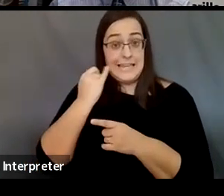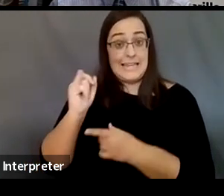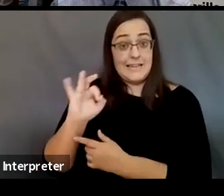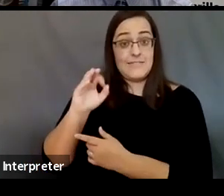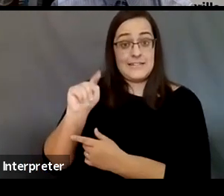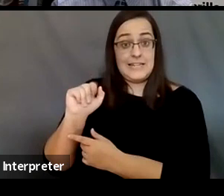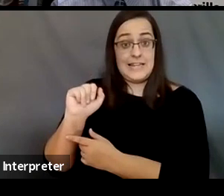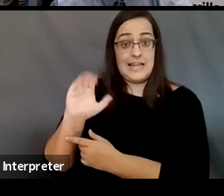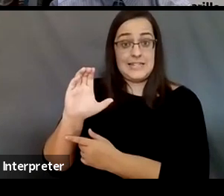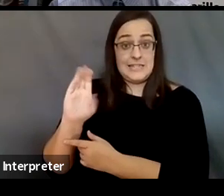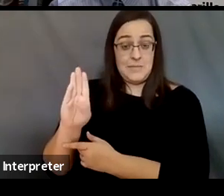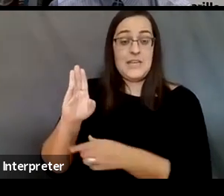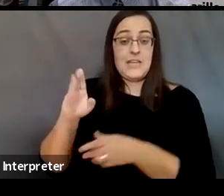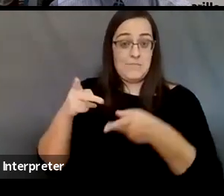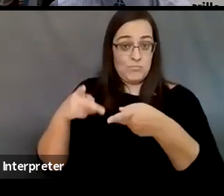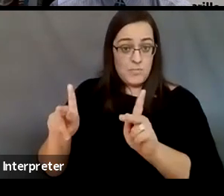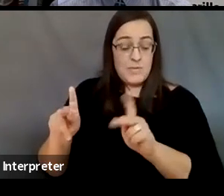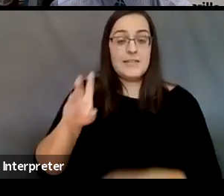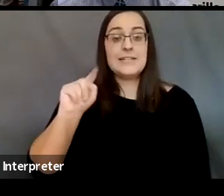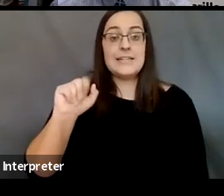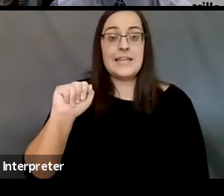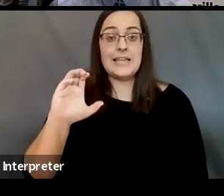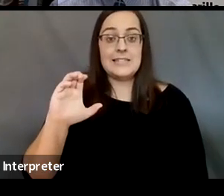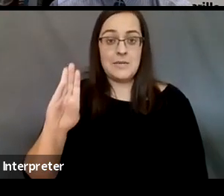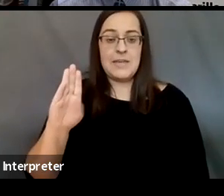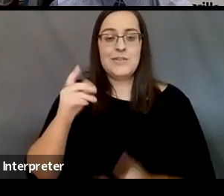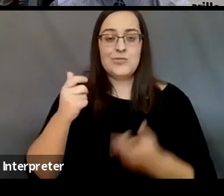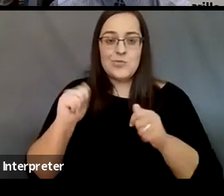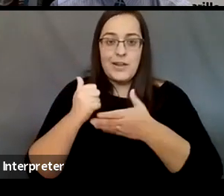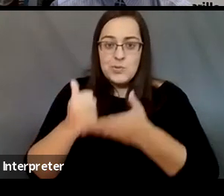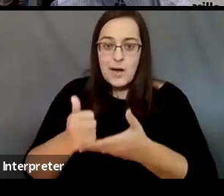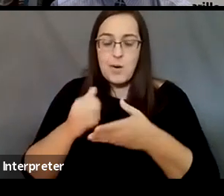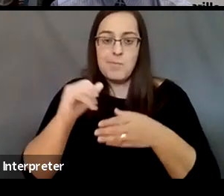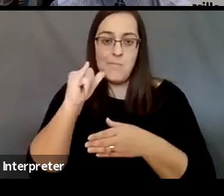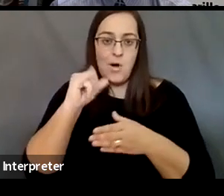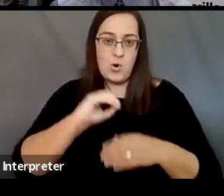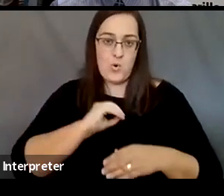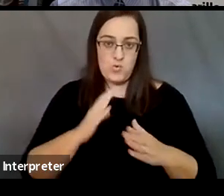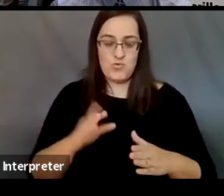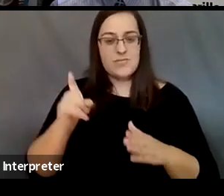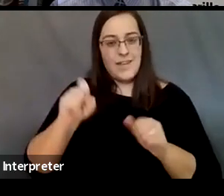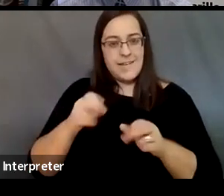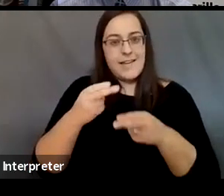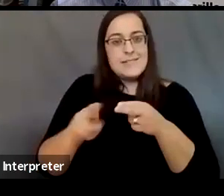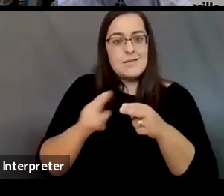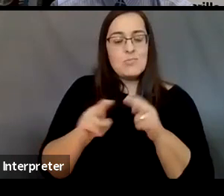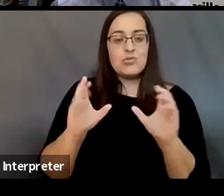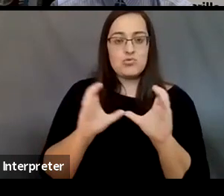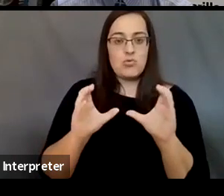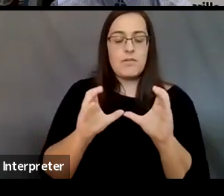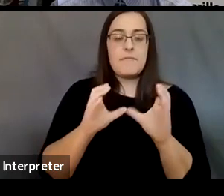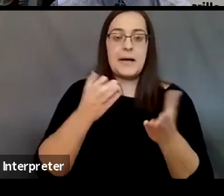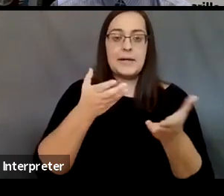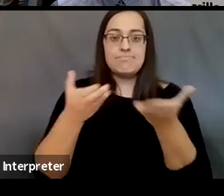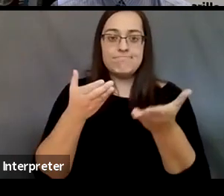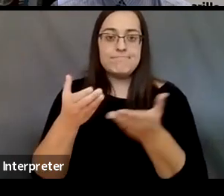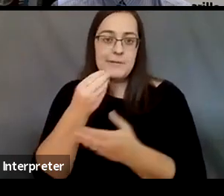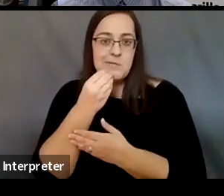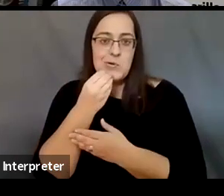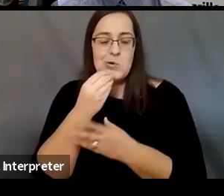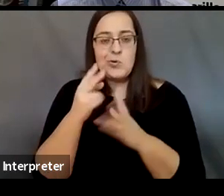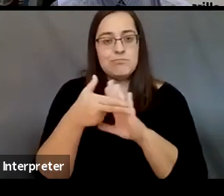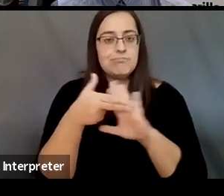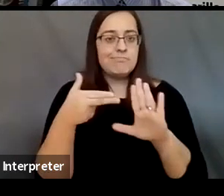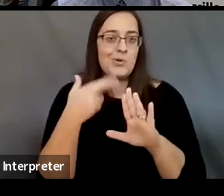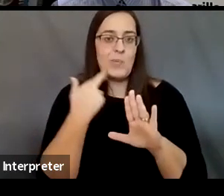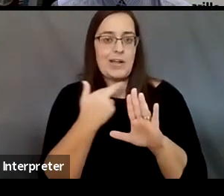TABC is taking to help bar owners right now. They're allowing them to have a temporary certification as a